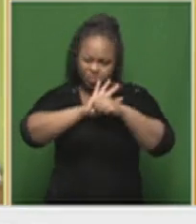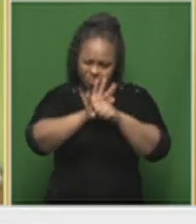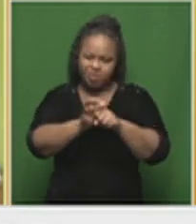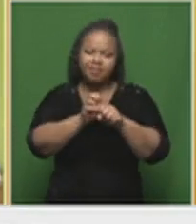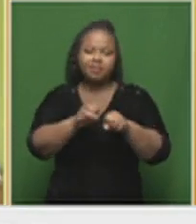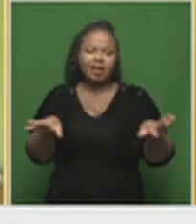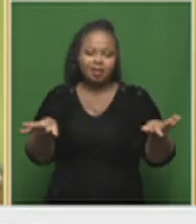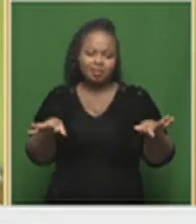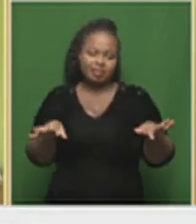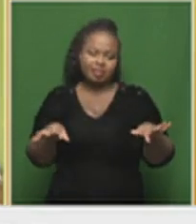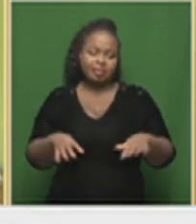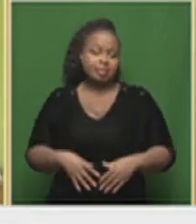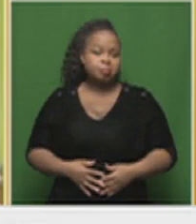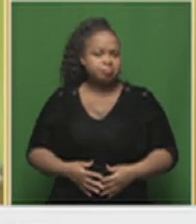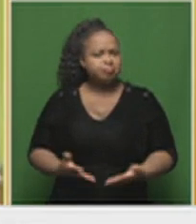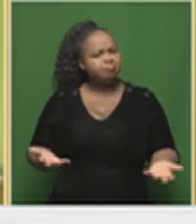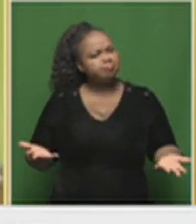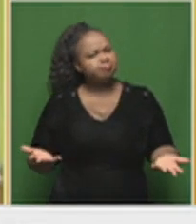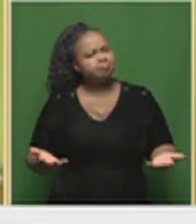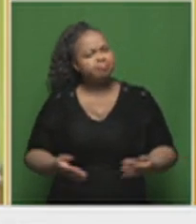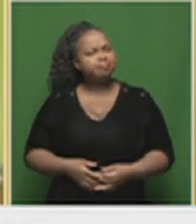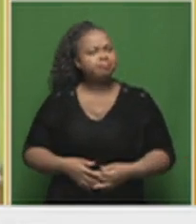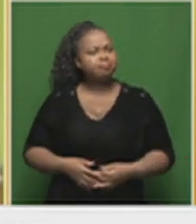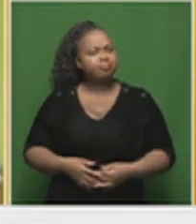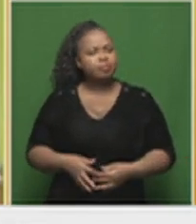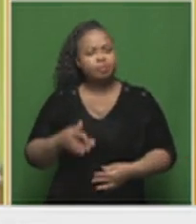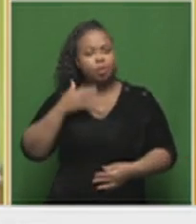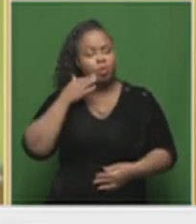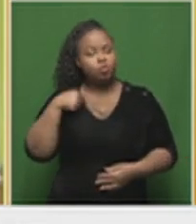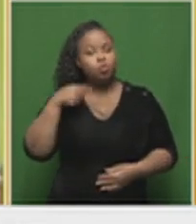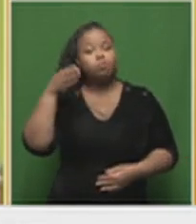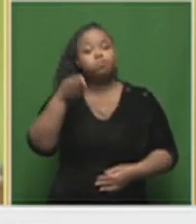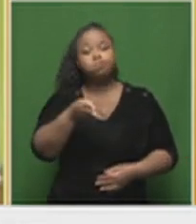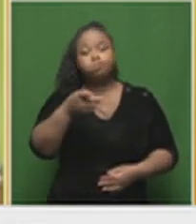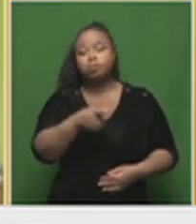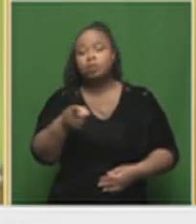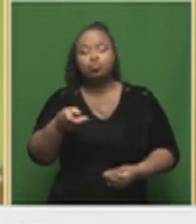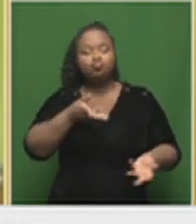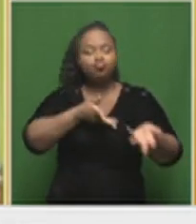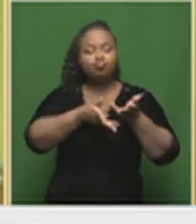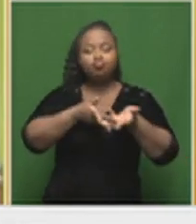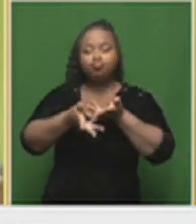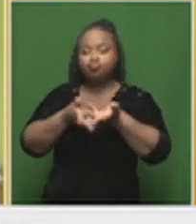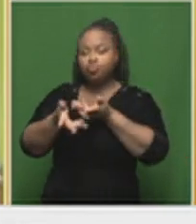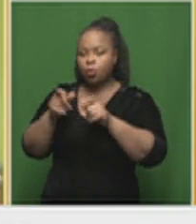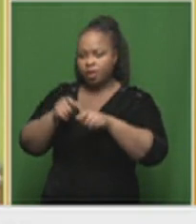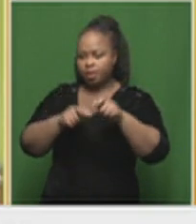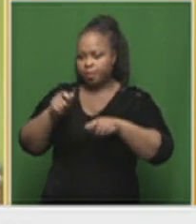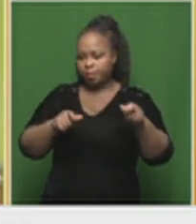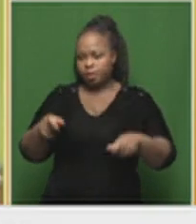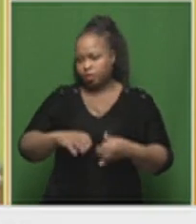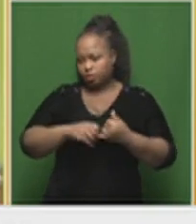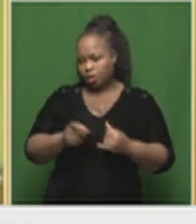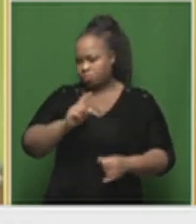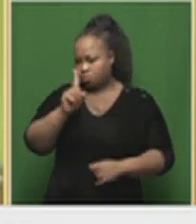particular global pandemic. But when you are on the ground and speaking to people and just getting a sense of how